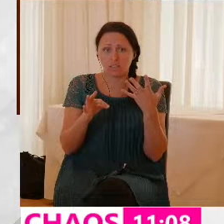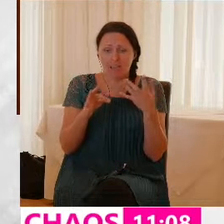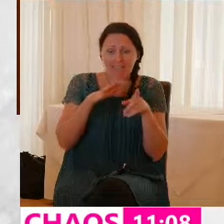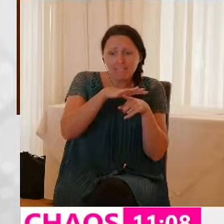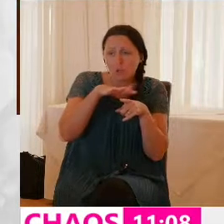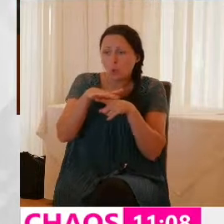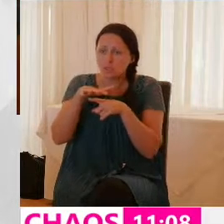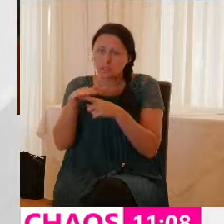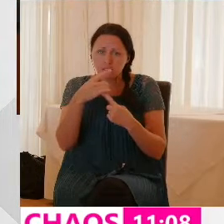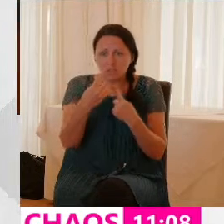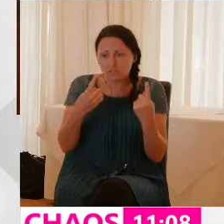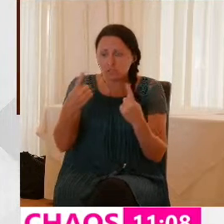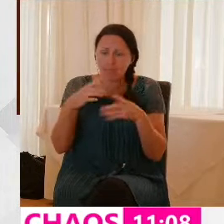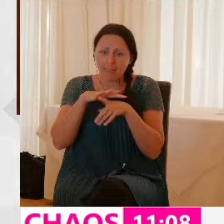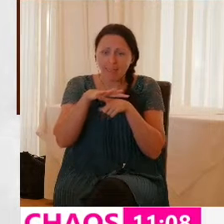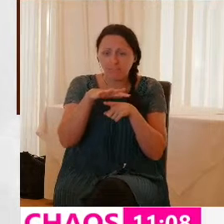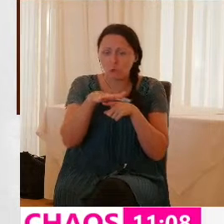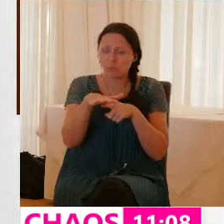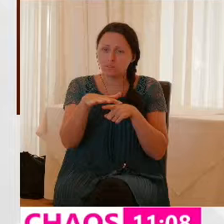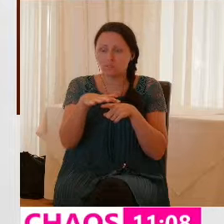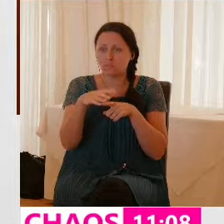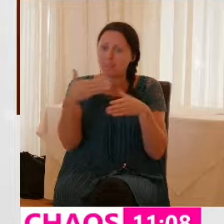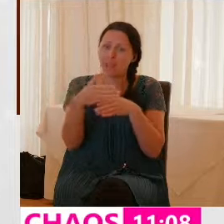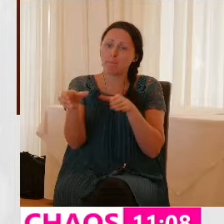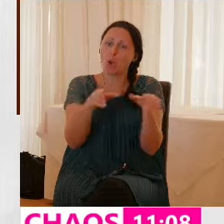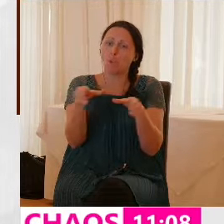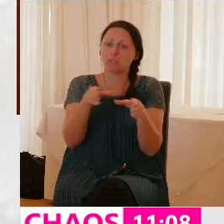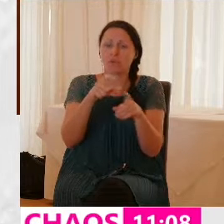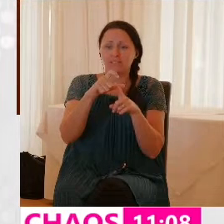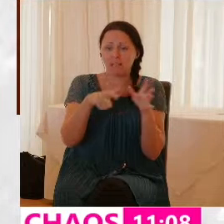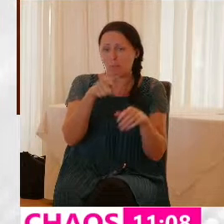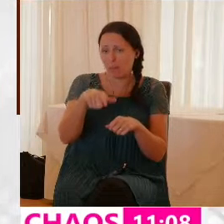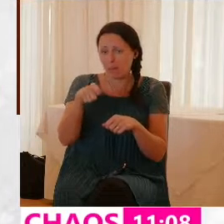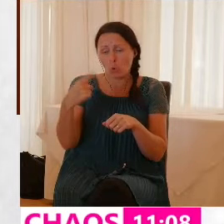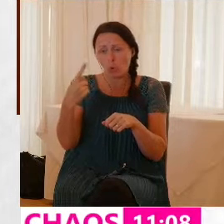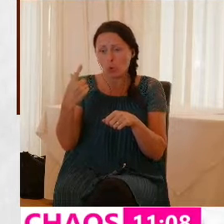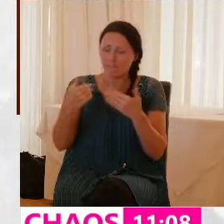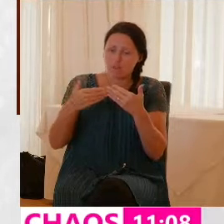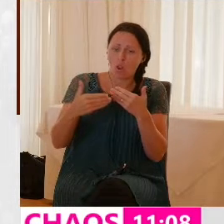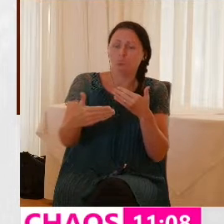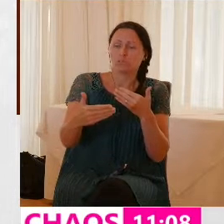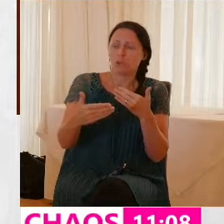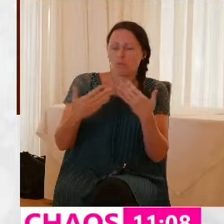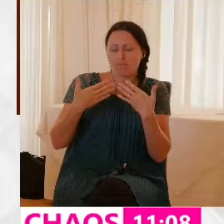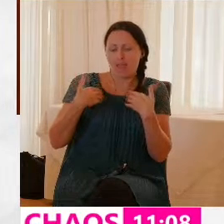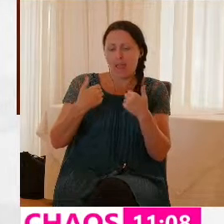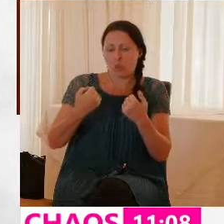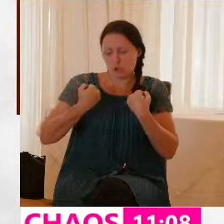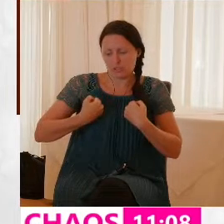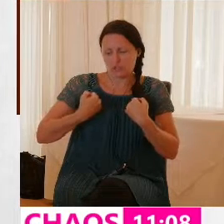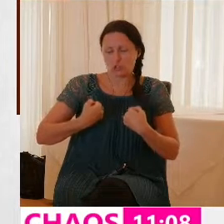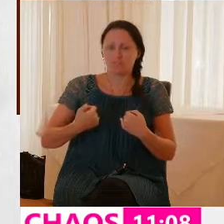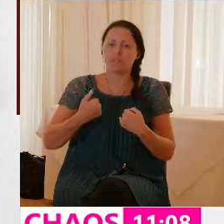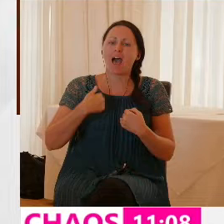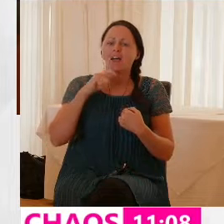influencing the employment of disabled people and people with long-term health conditions. To keep it short, I'm just telling the